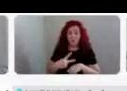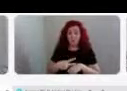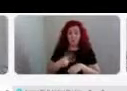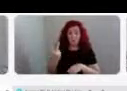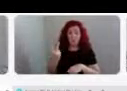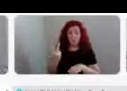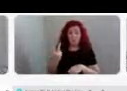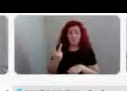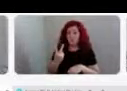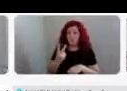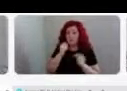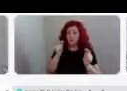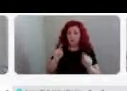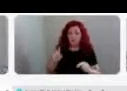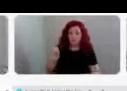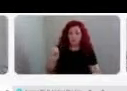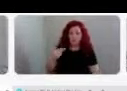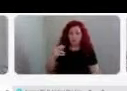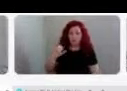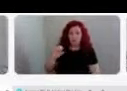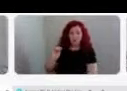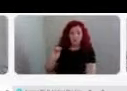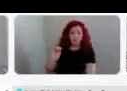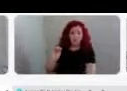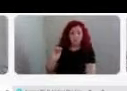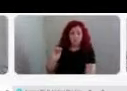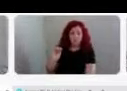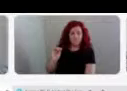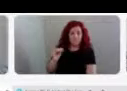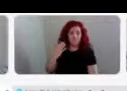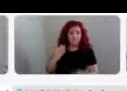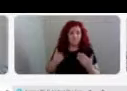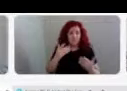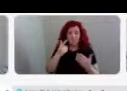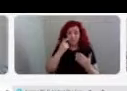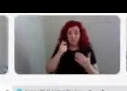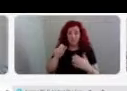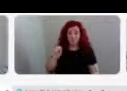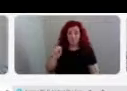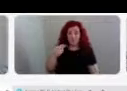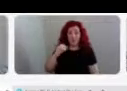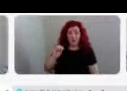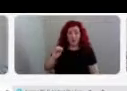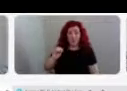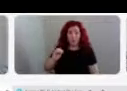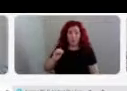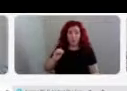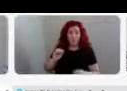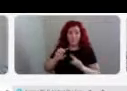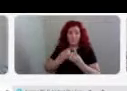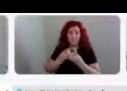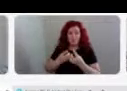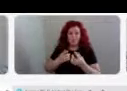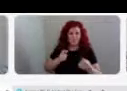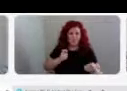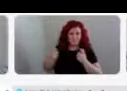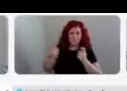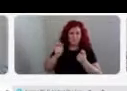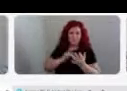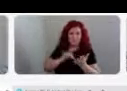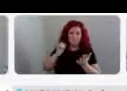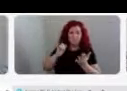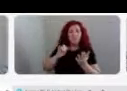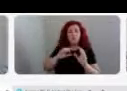wasn't the case in ohio probably because our ohio districts were so gerrymandered there was no point